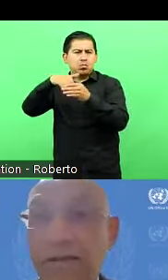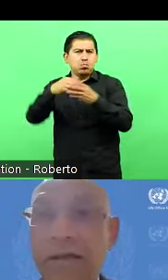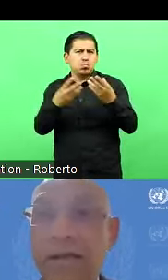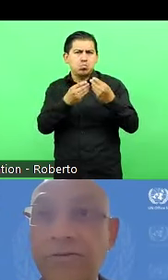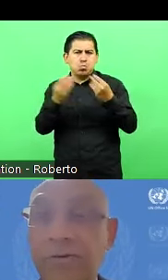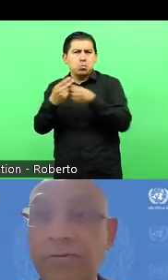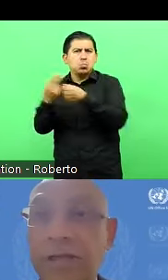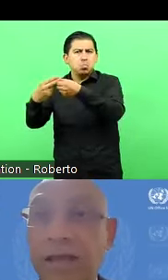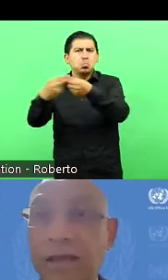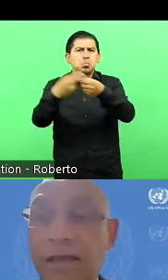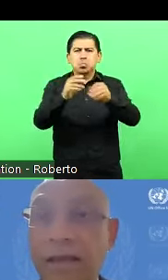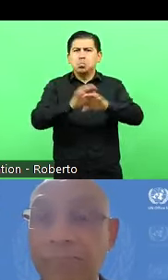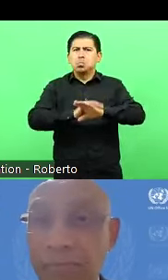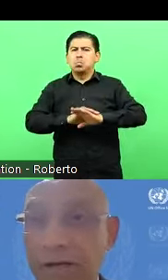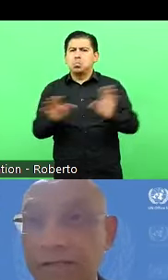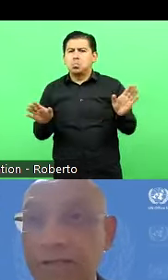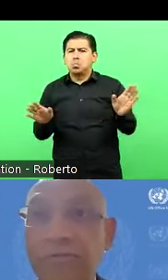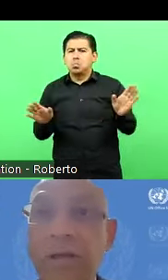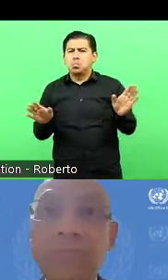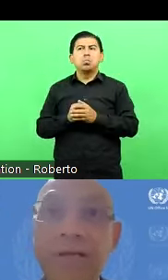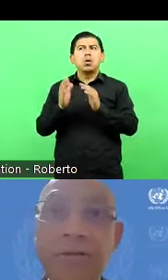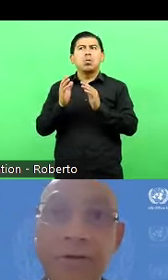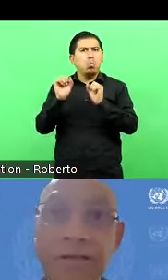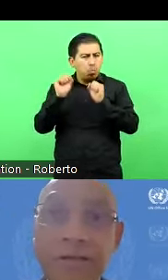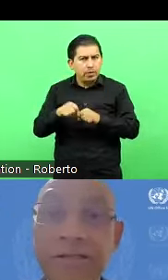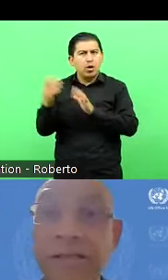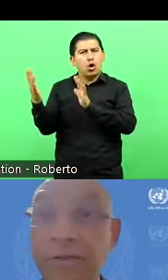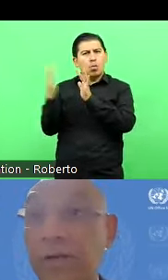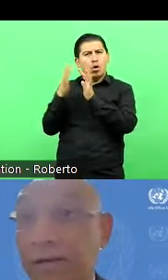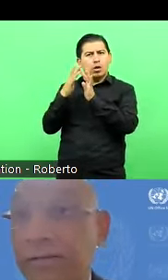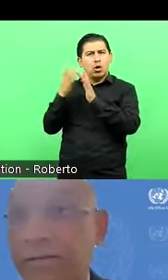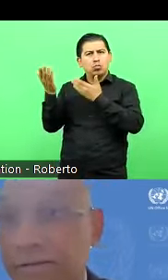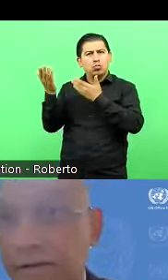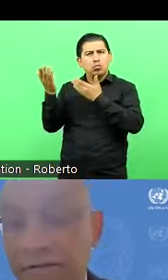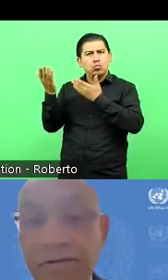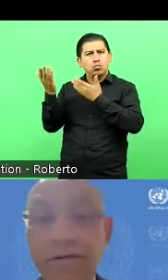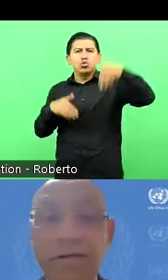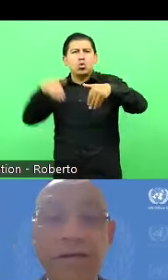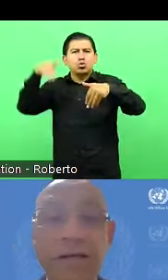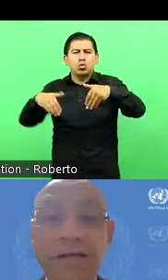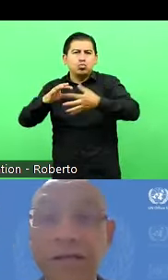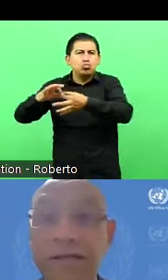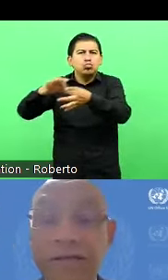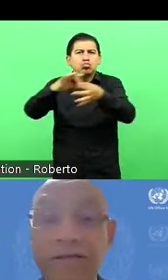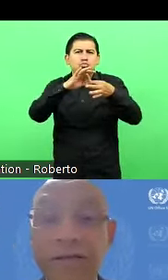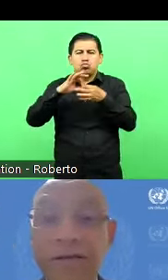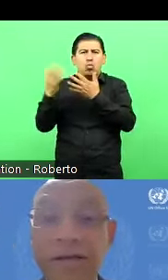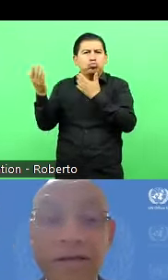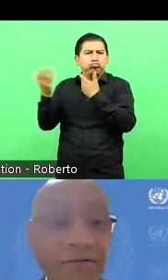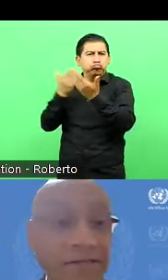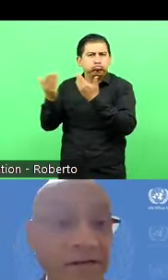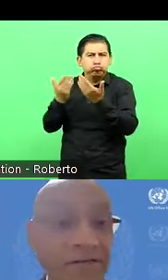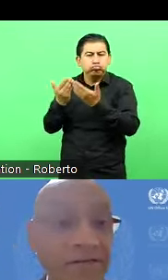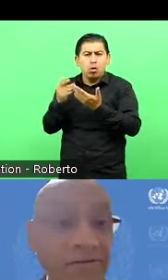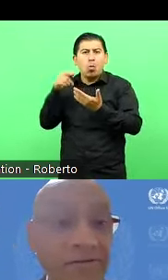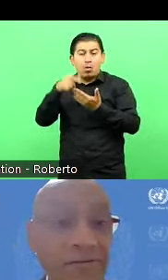links. So the implementation of the MCR 2030 is actually at the regional level, and there are regional